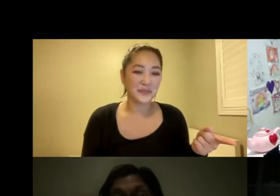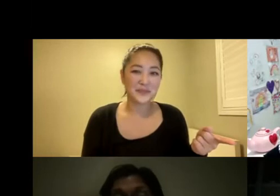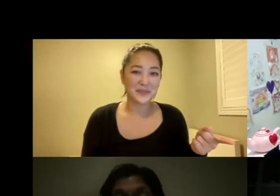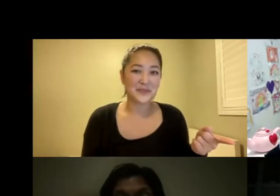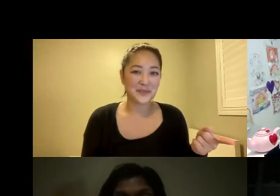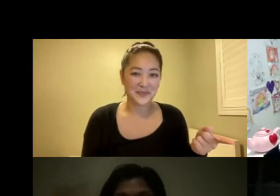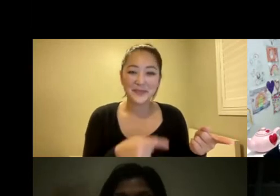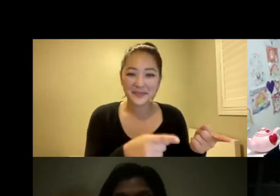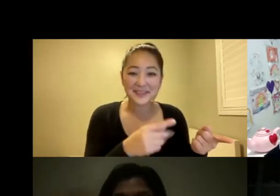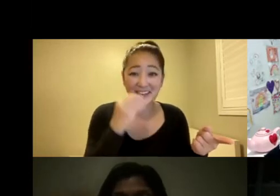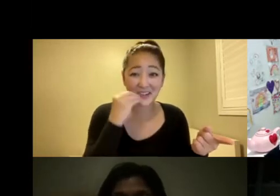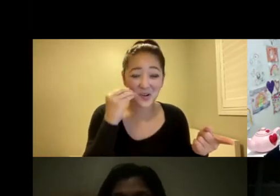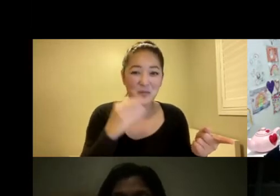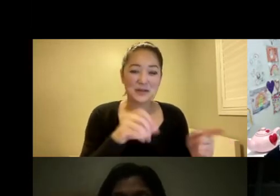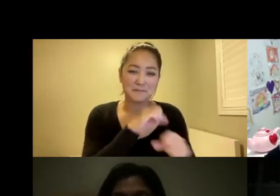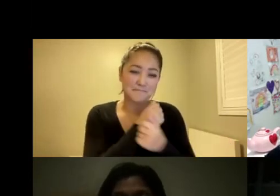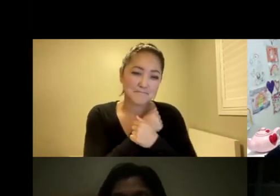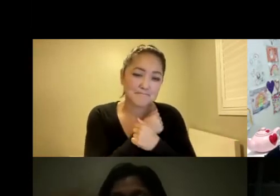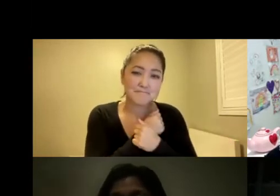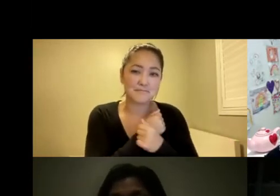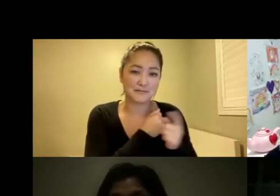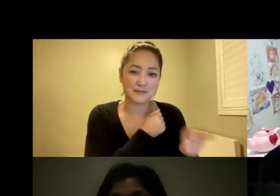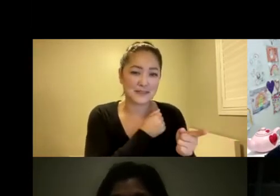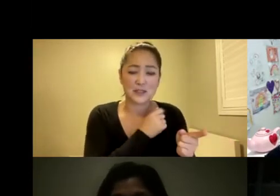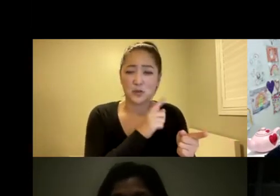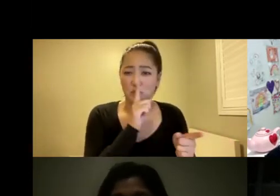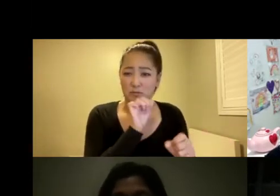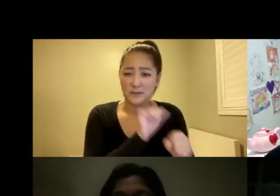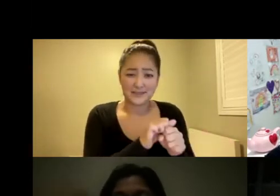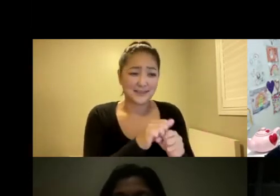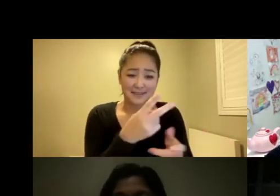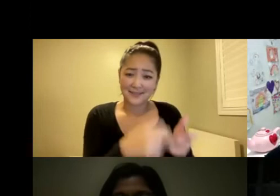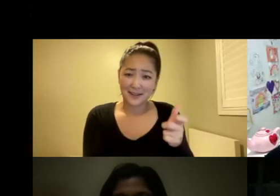love it. And at the same time, so many of us have such a hard time with home.